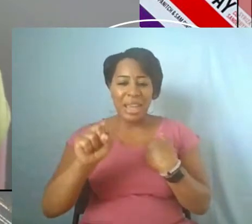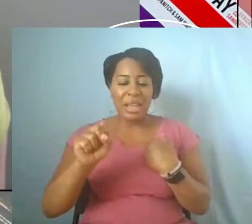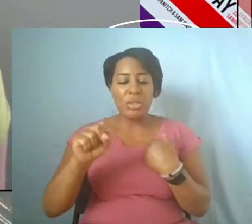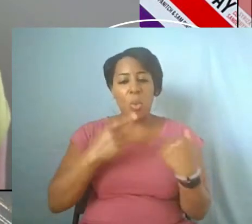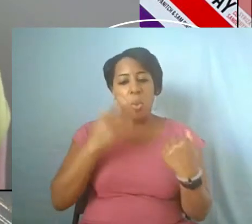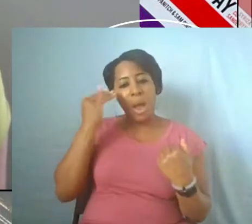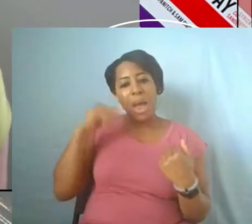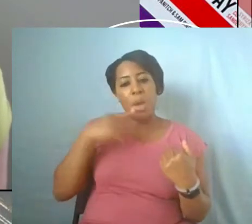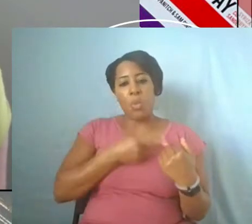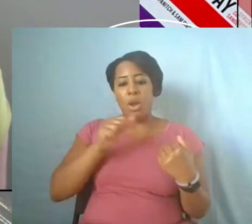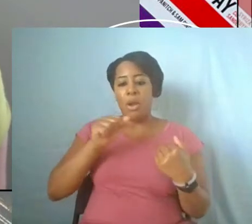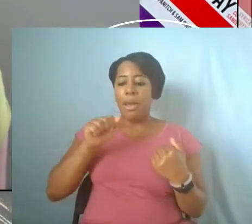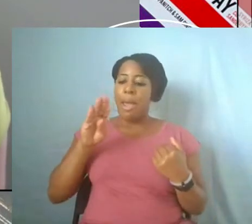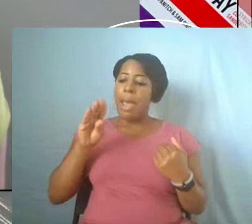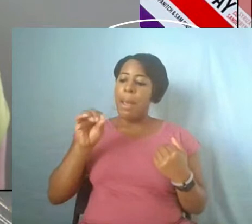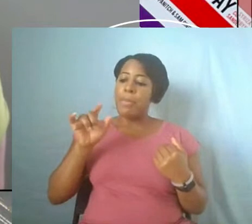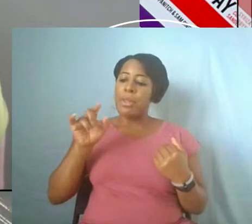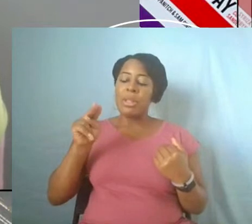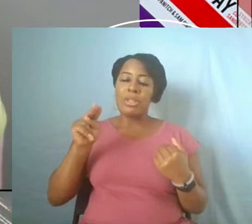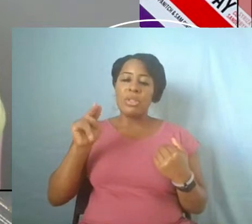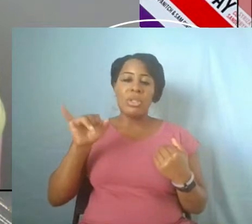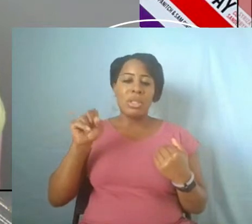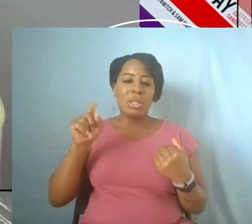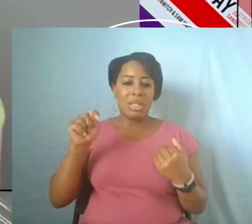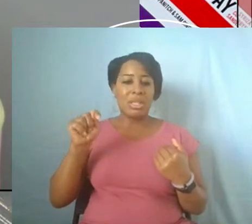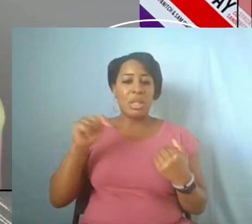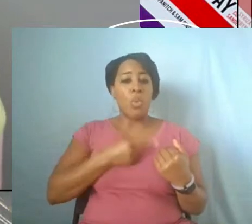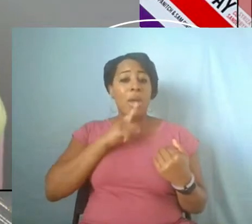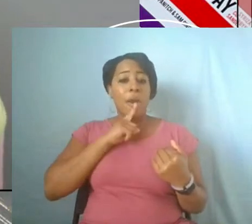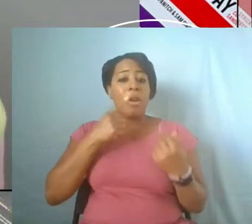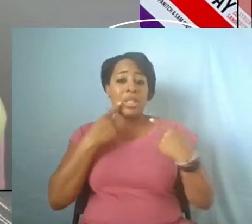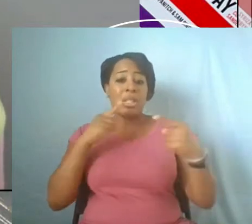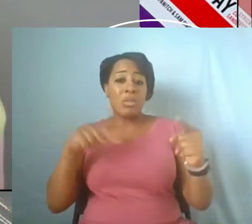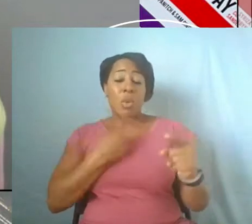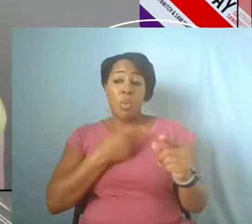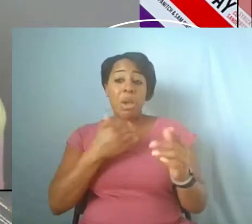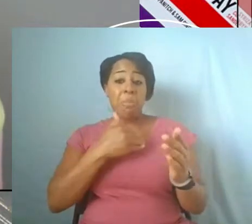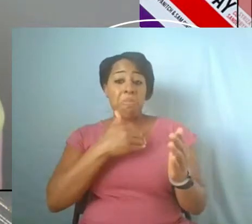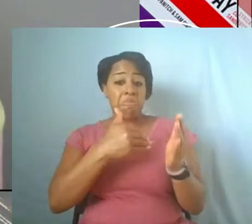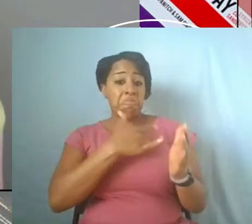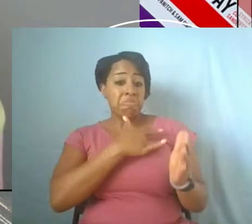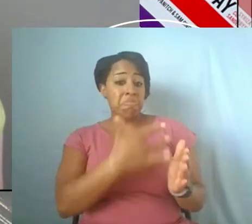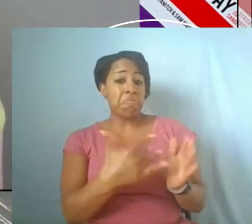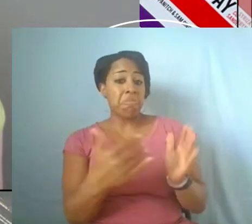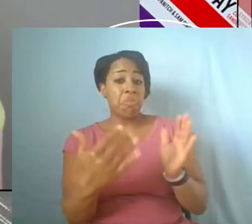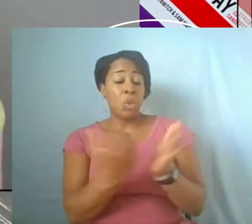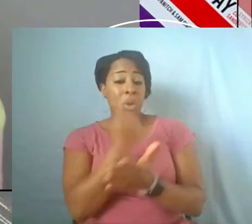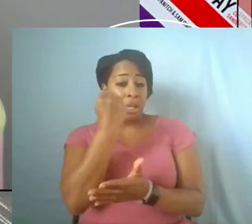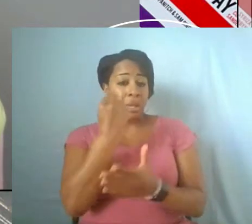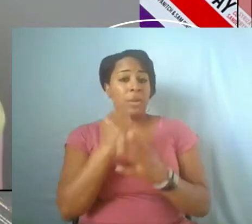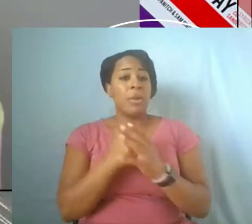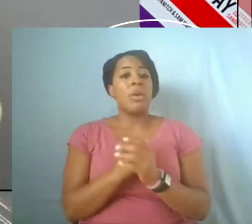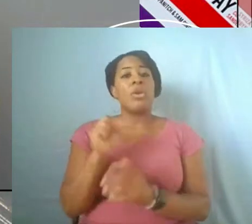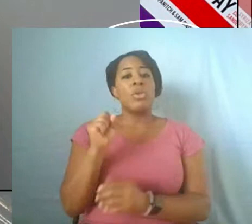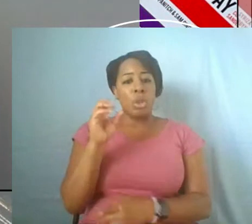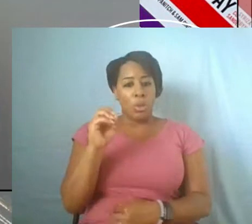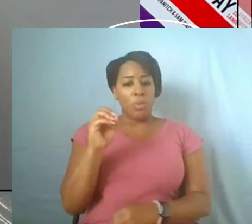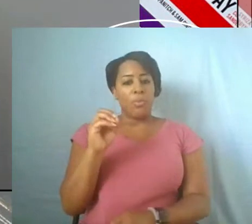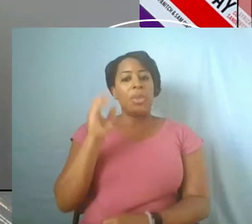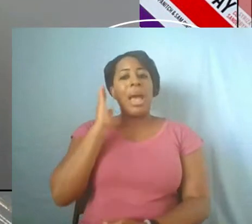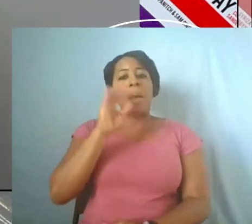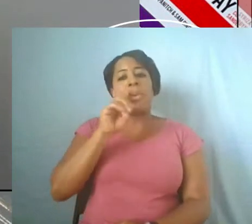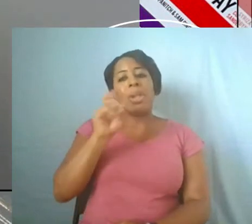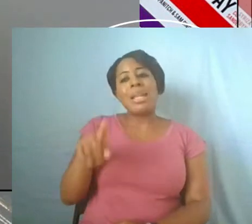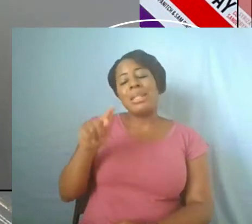often successful. We often win. So with that framing, I want to ask